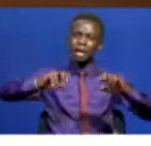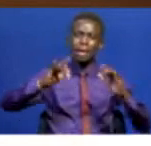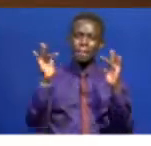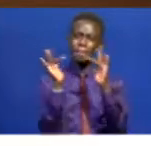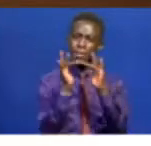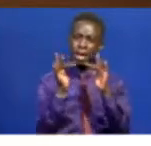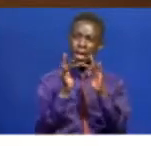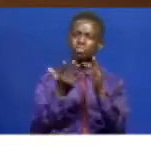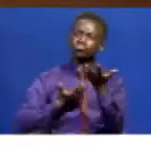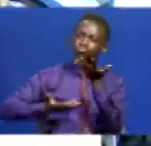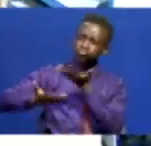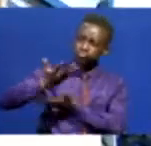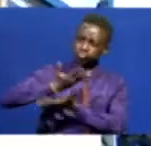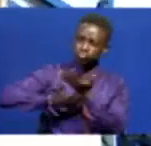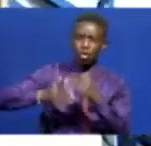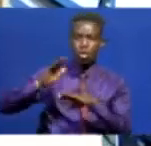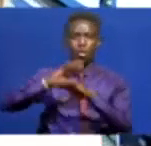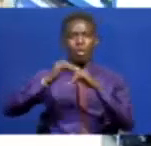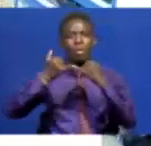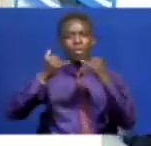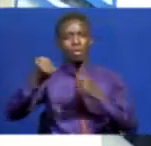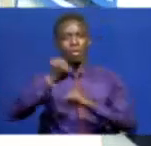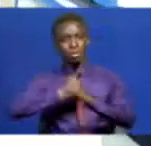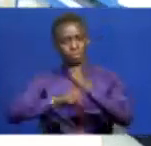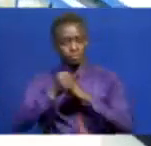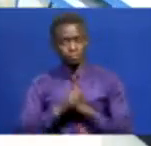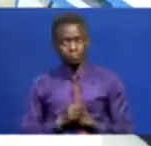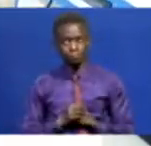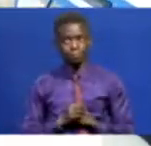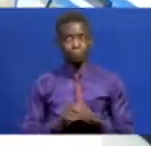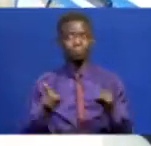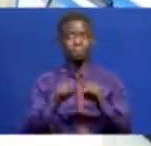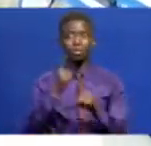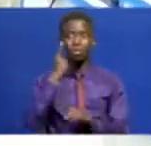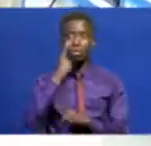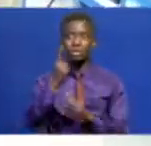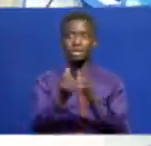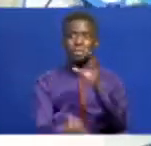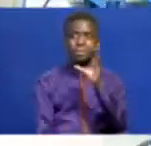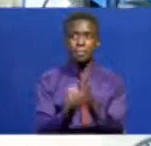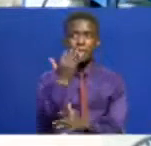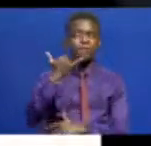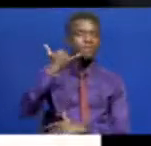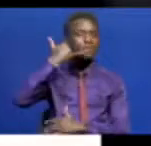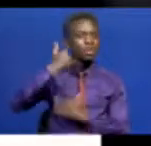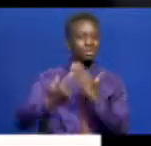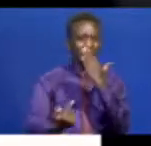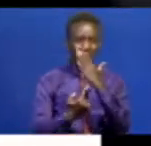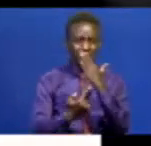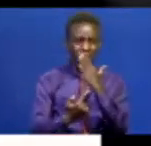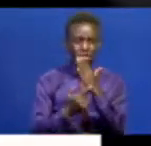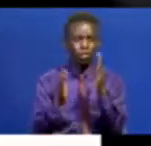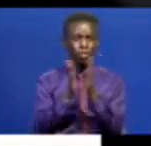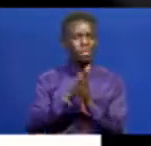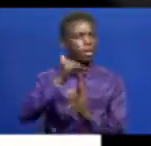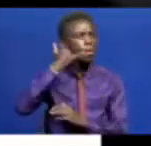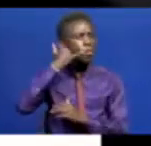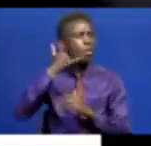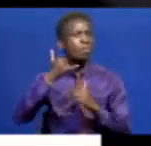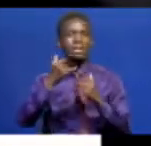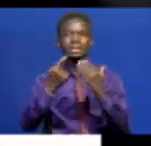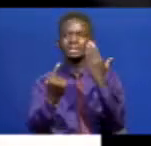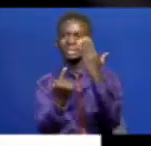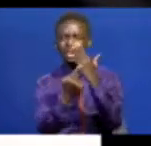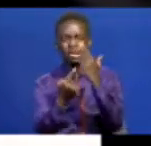in online activities. However, with the advent of smartphones and the reach of mobile technology, the role